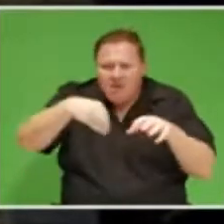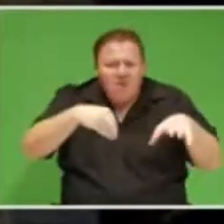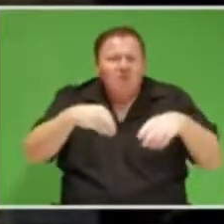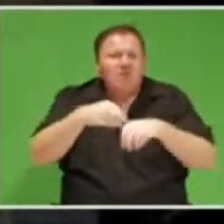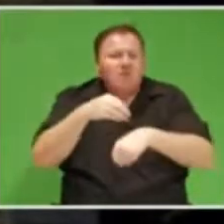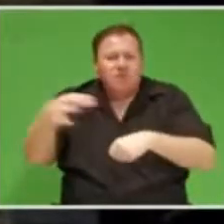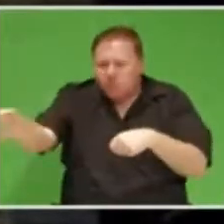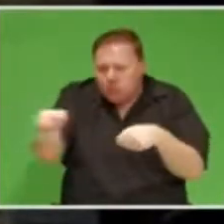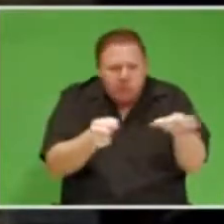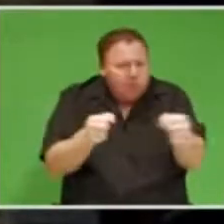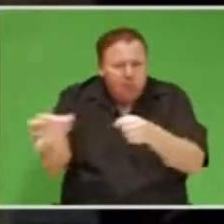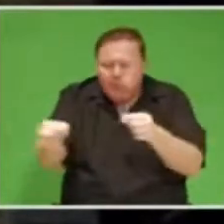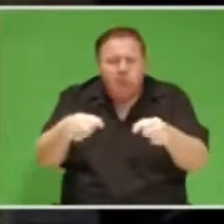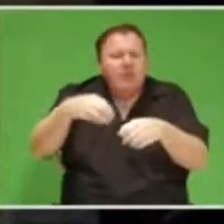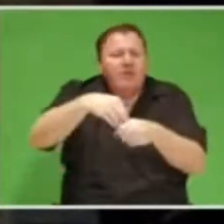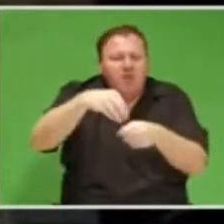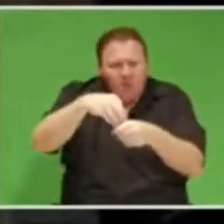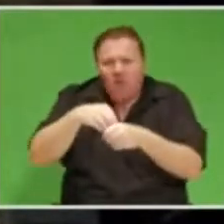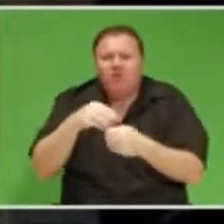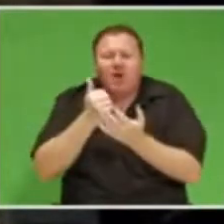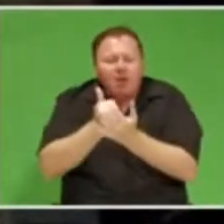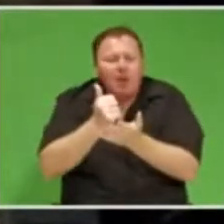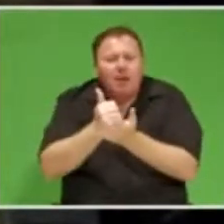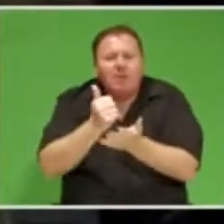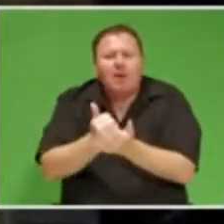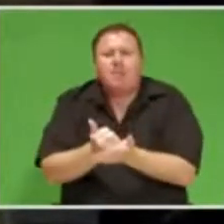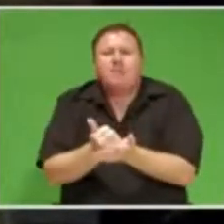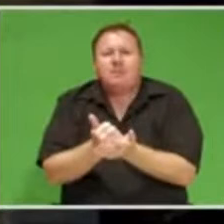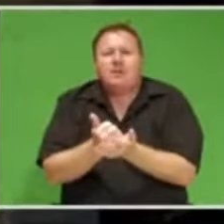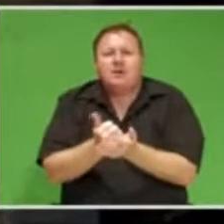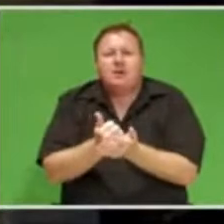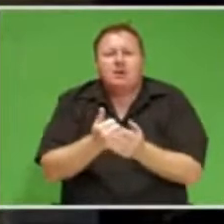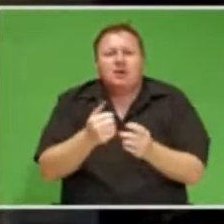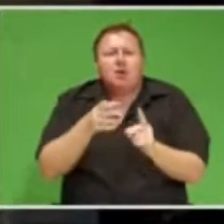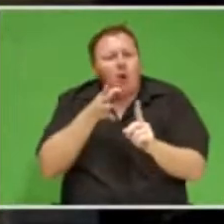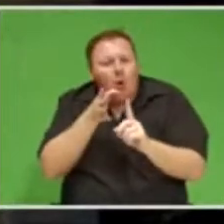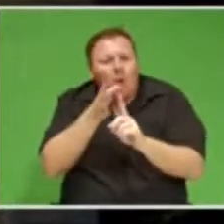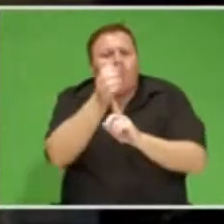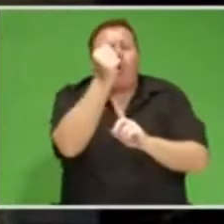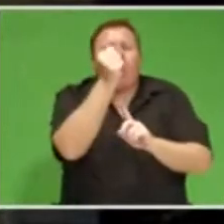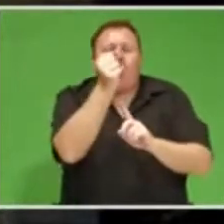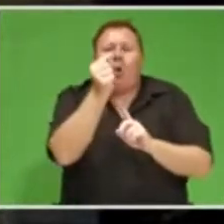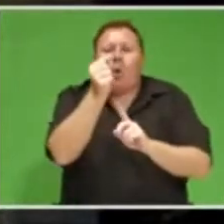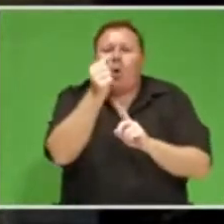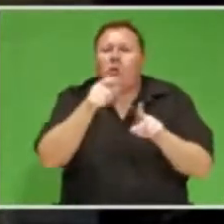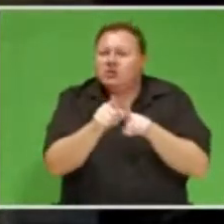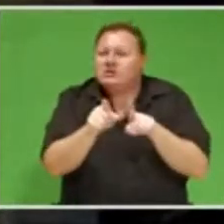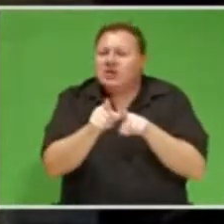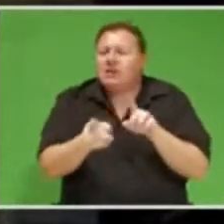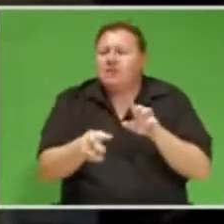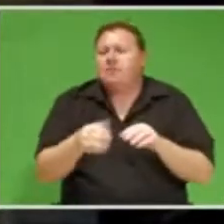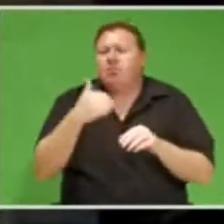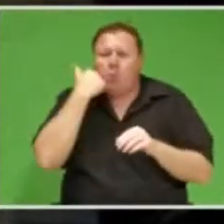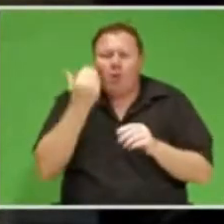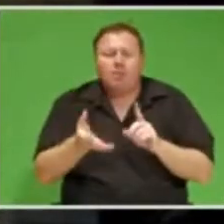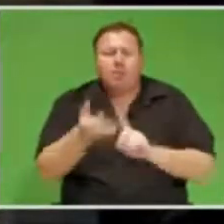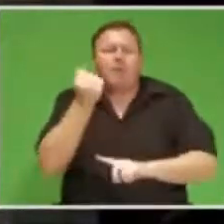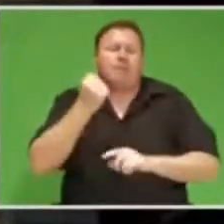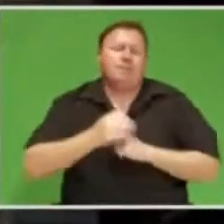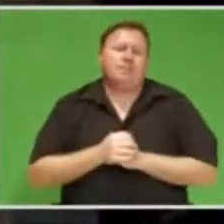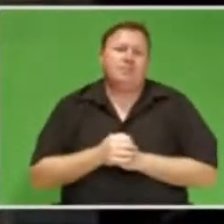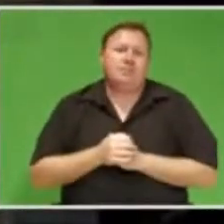and the funding to achieve common goals, and in partnership to end gender-based violence and